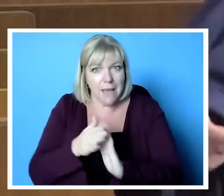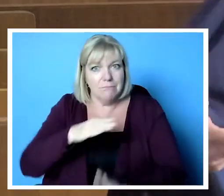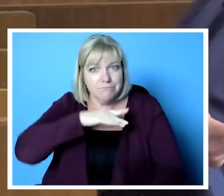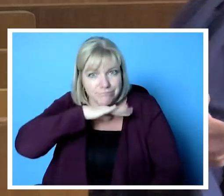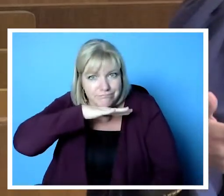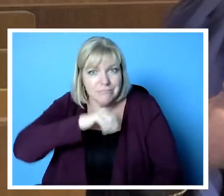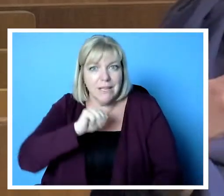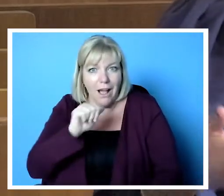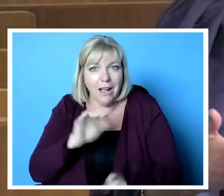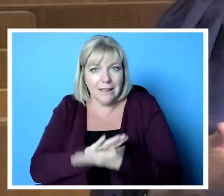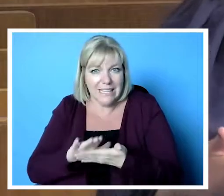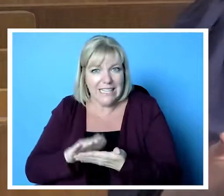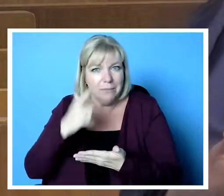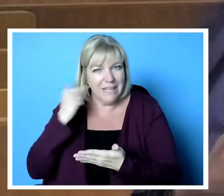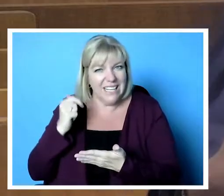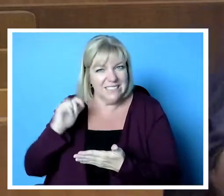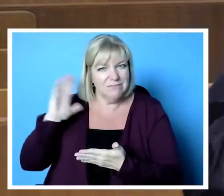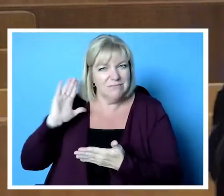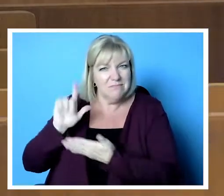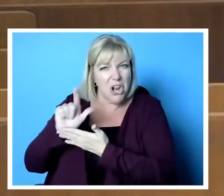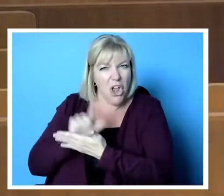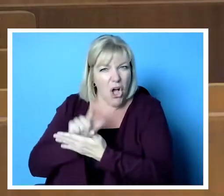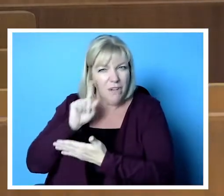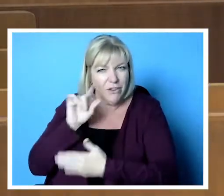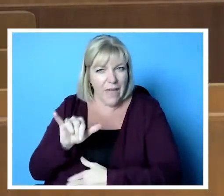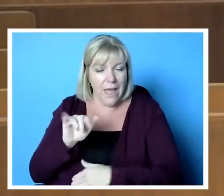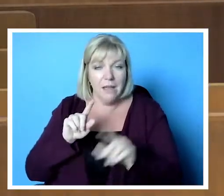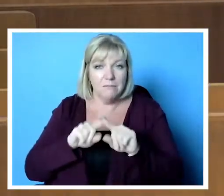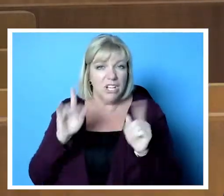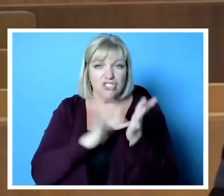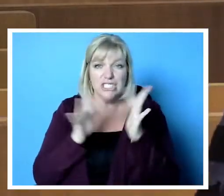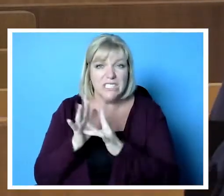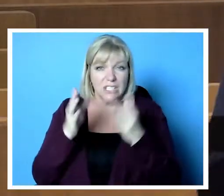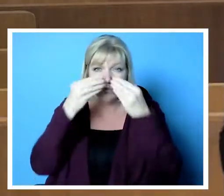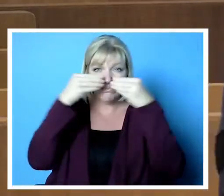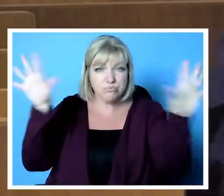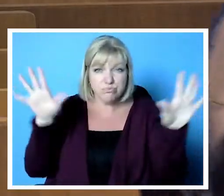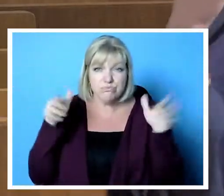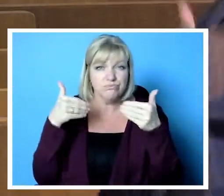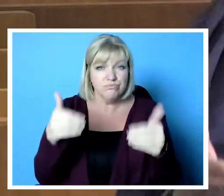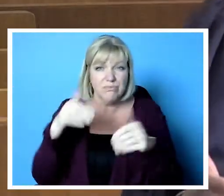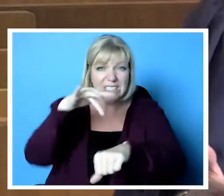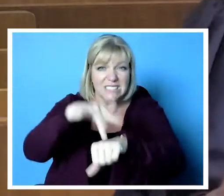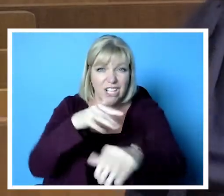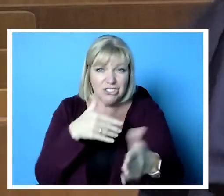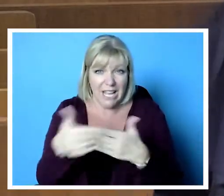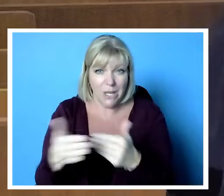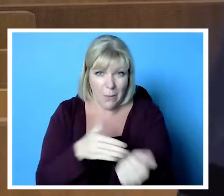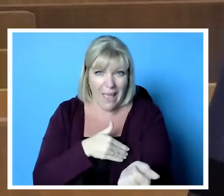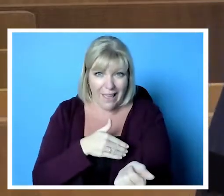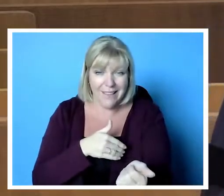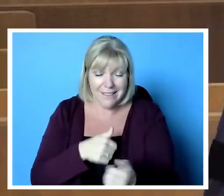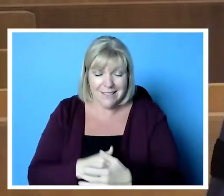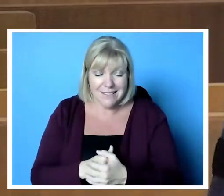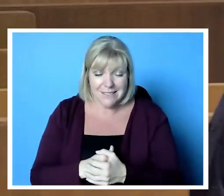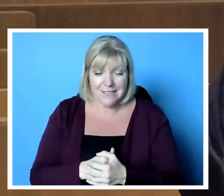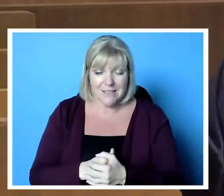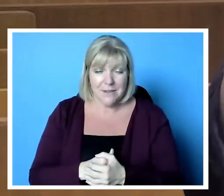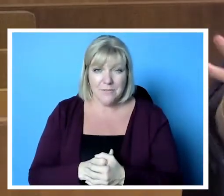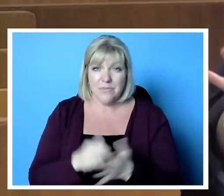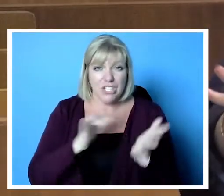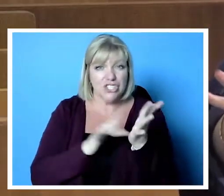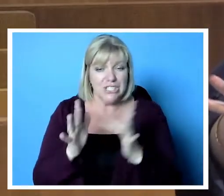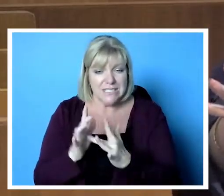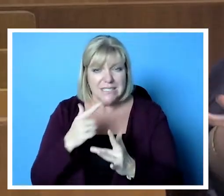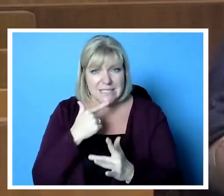to the purity laws of his community. But he does it anyway, and he crosses this very clear boundary, and he says, "I